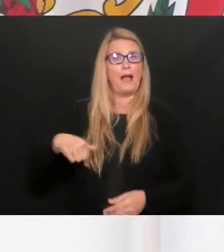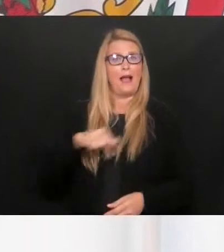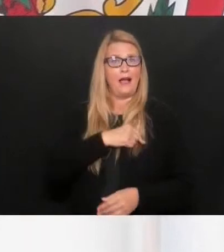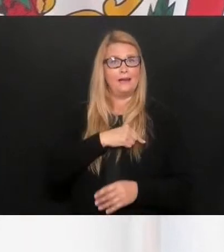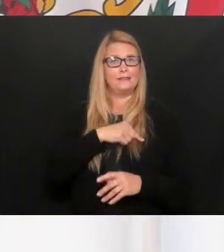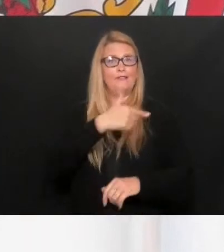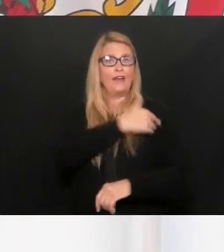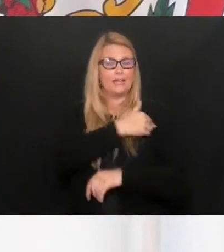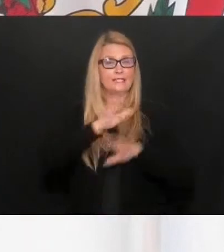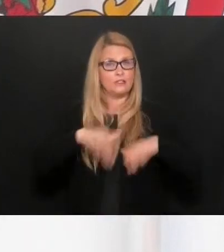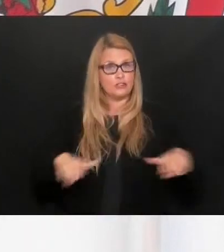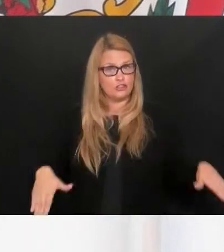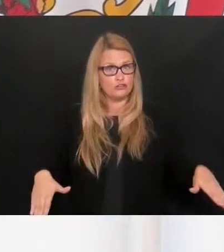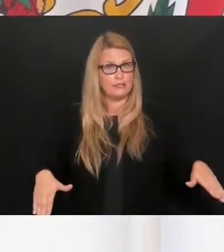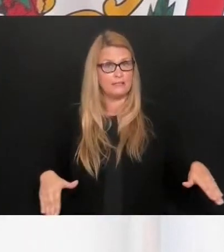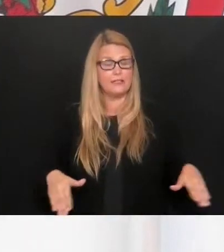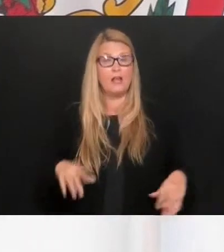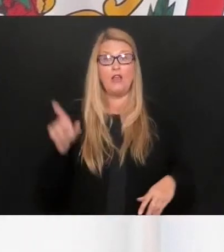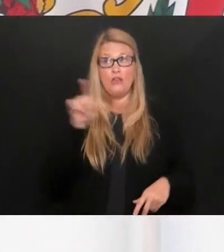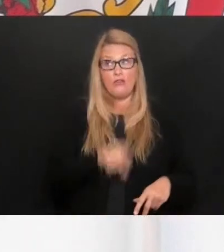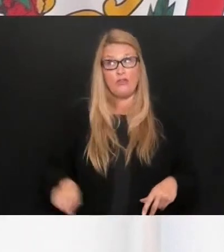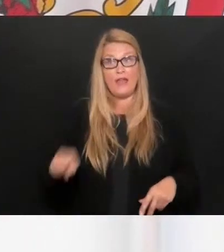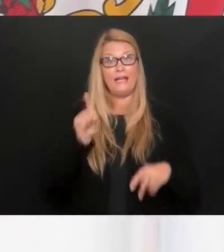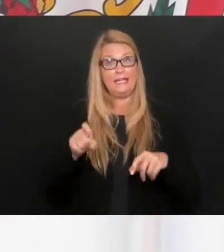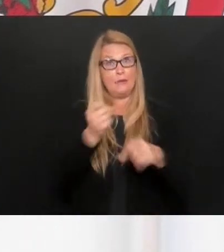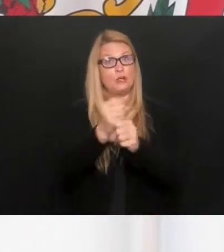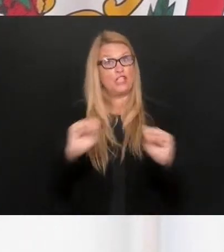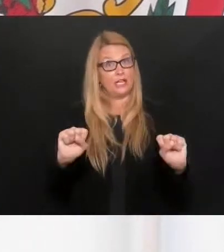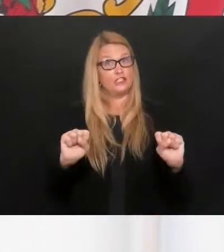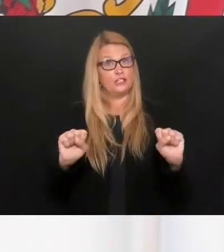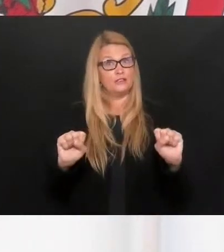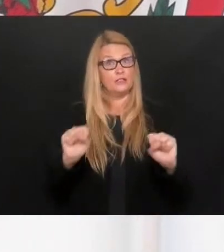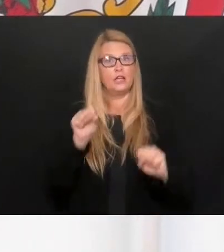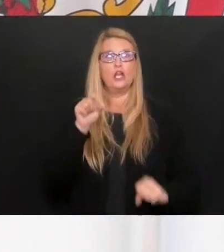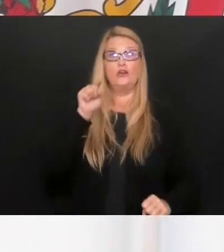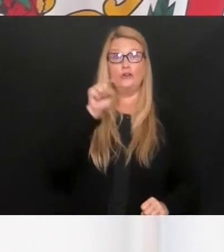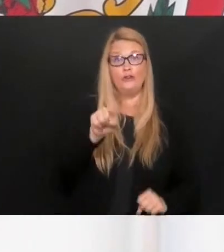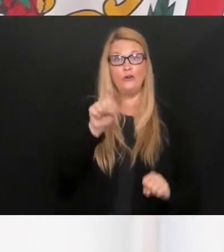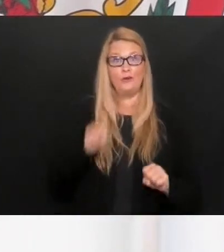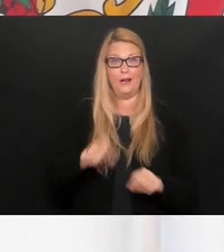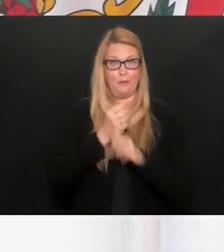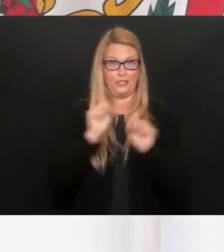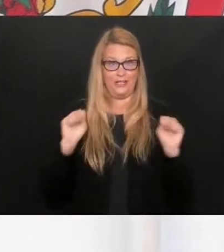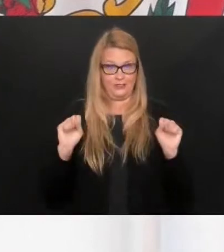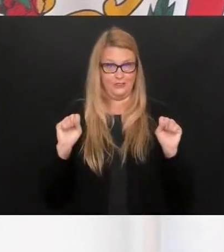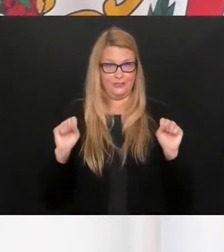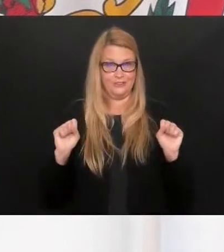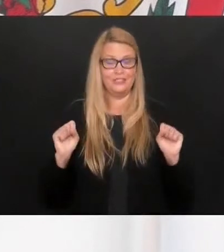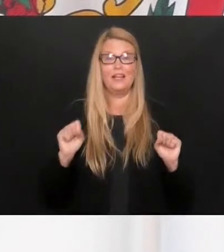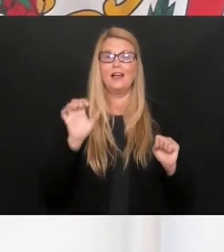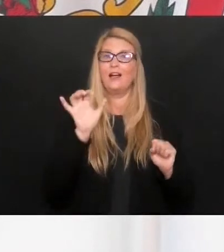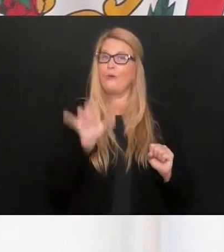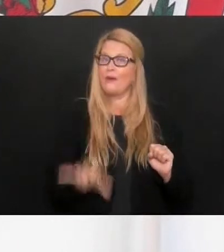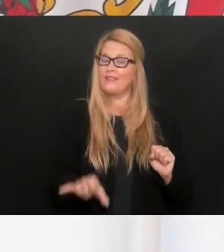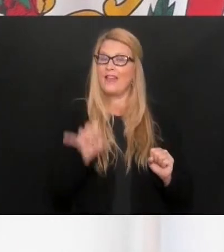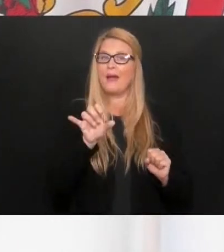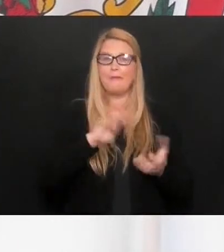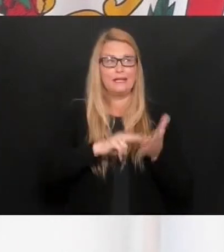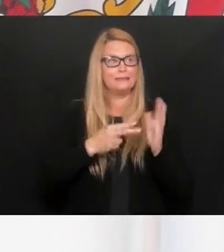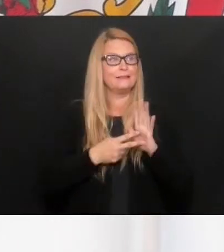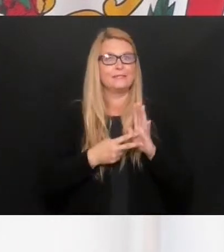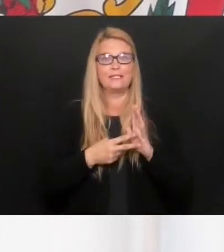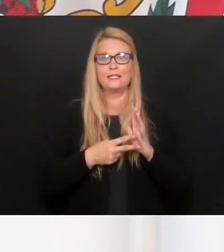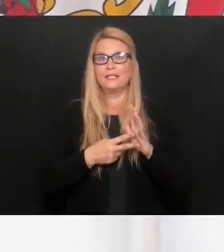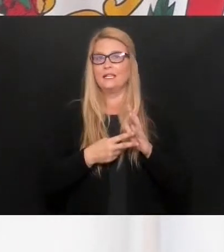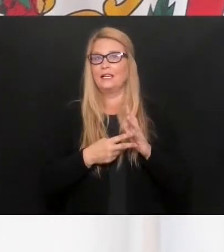vaccinated. Those kids need protected. You need protected. And with all that being said, the kids,